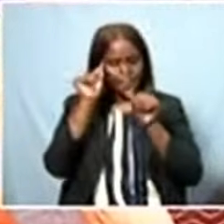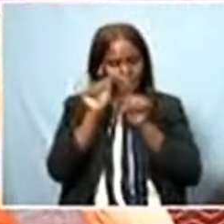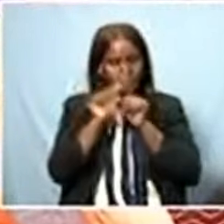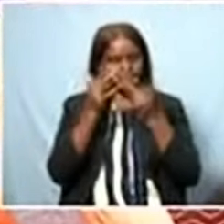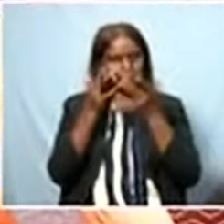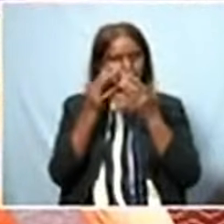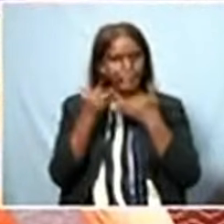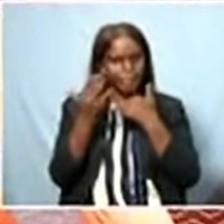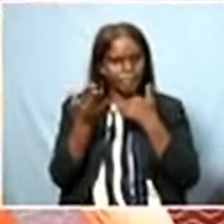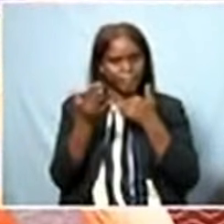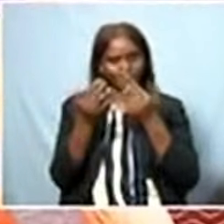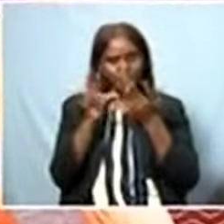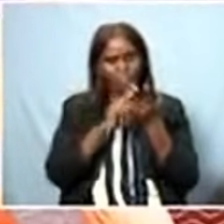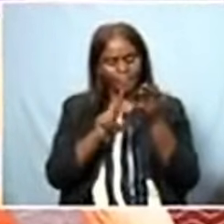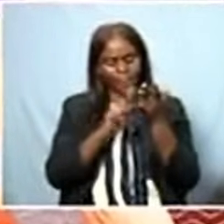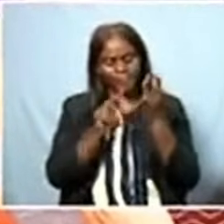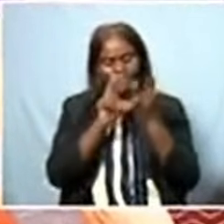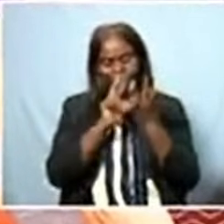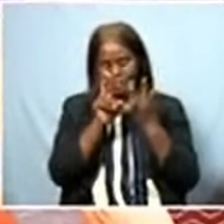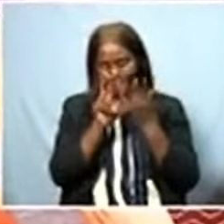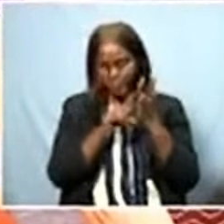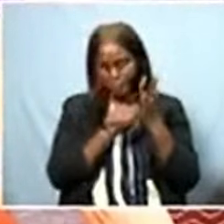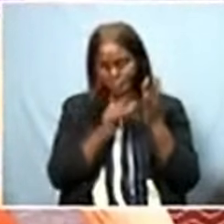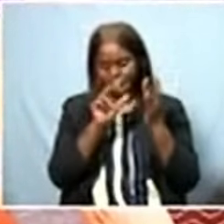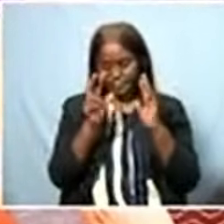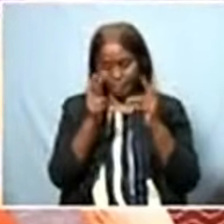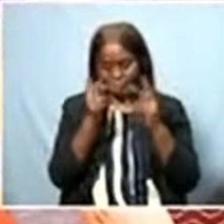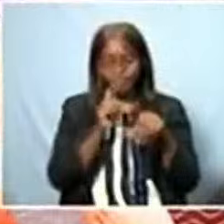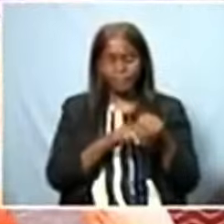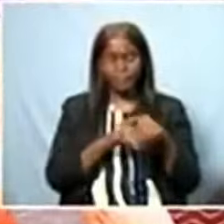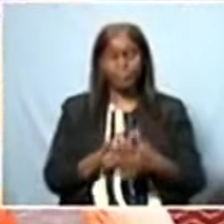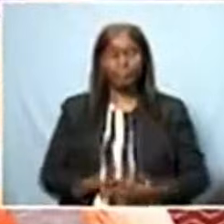agreed to. Let the bill be read the third time.